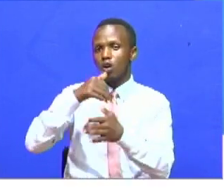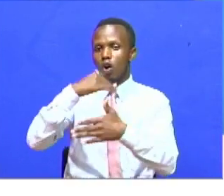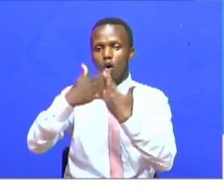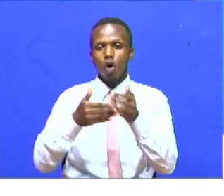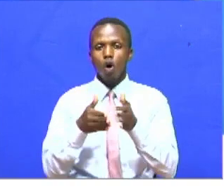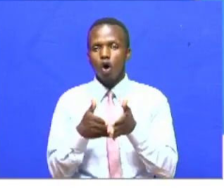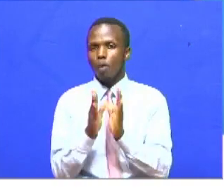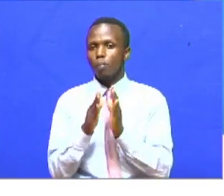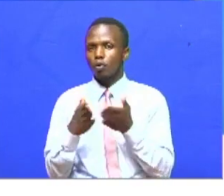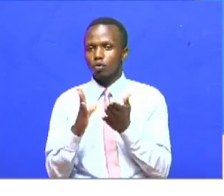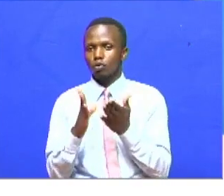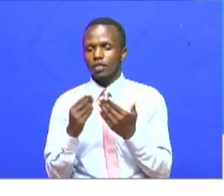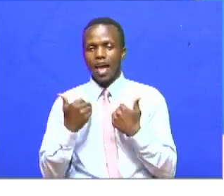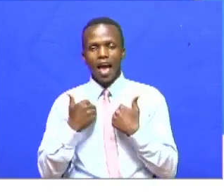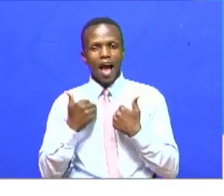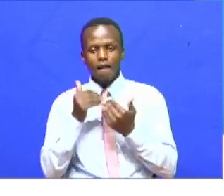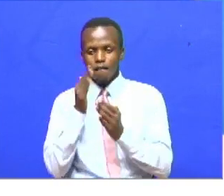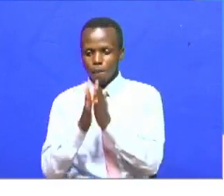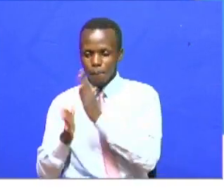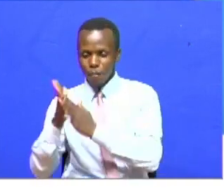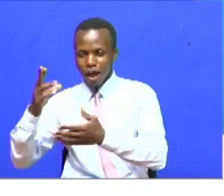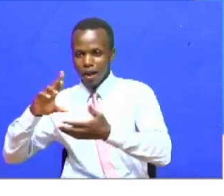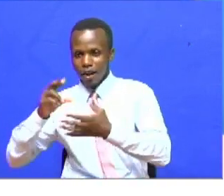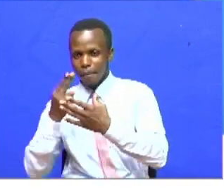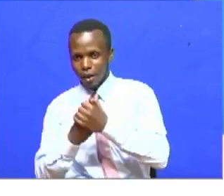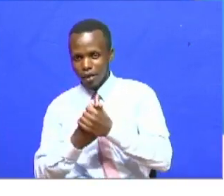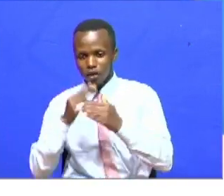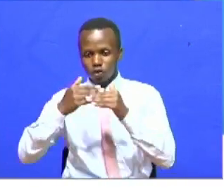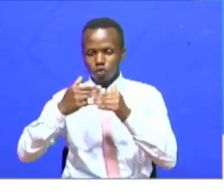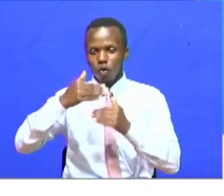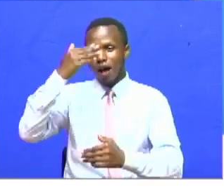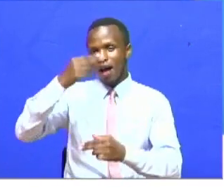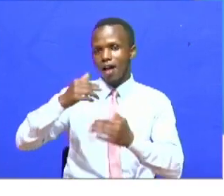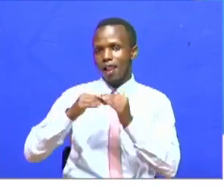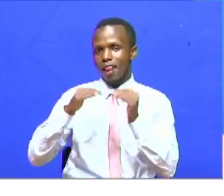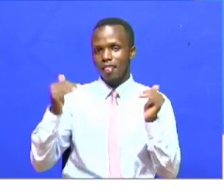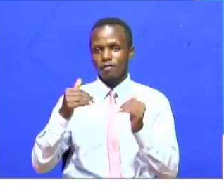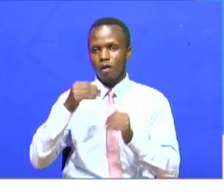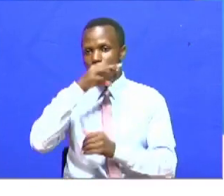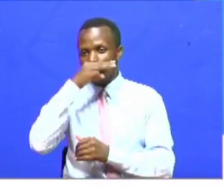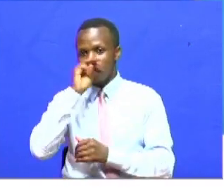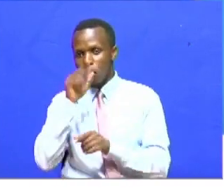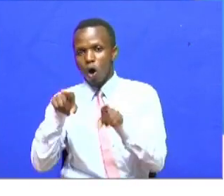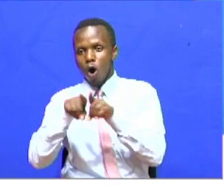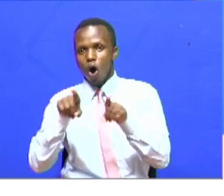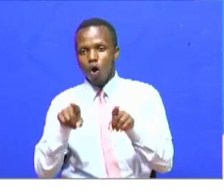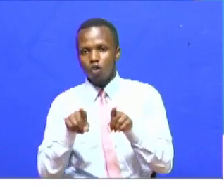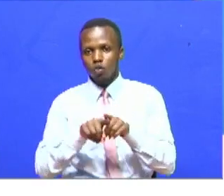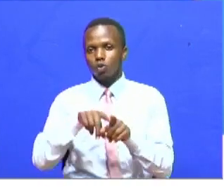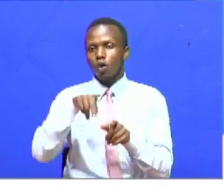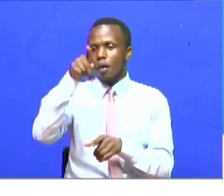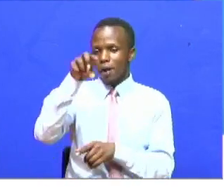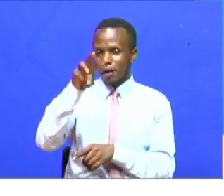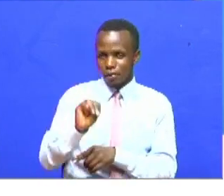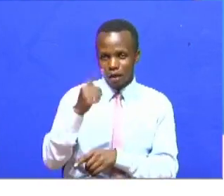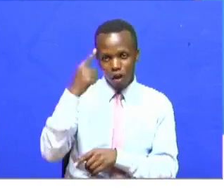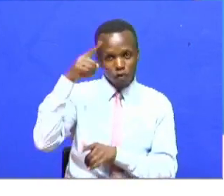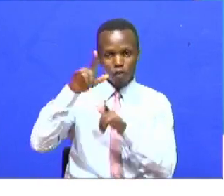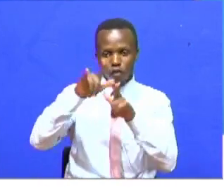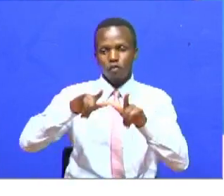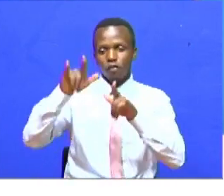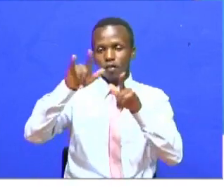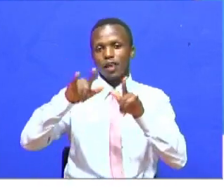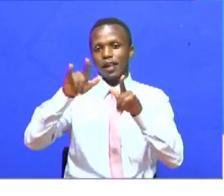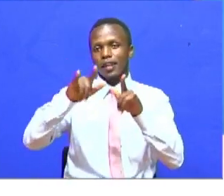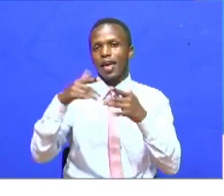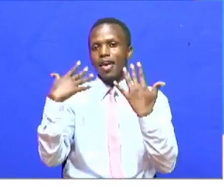opportunity to take their strategic partnership to higher levels. Mr. Mudavadi, who is also the Cabinet Secretary for Foreign and Diaspora